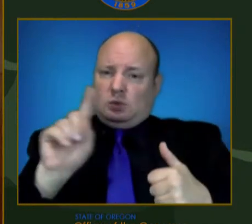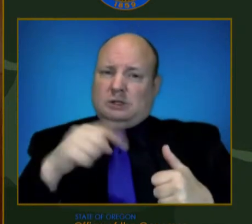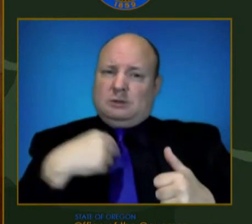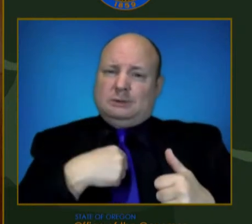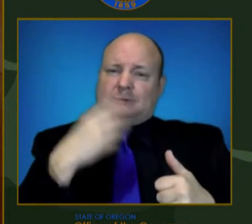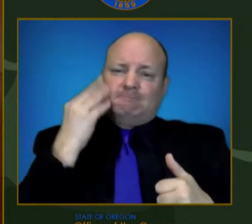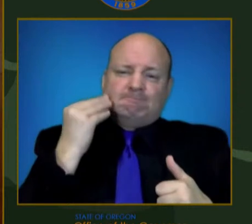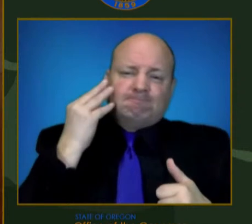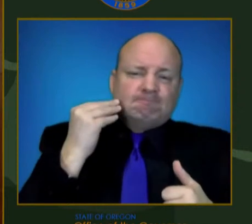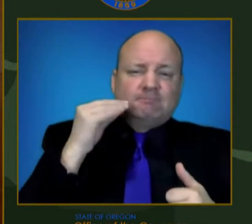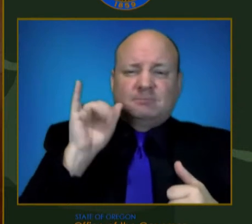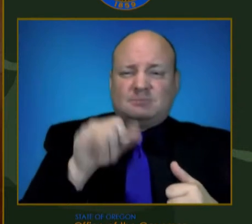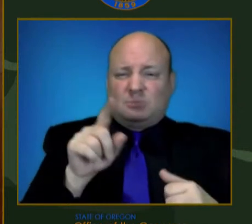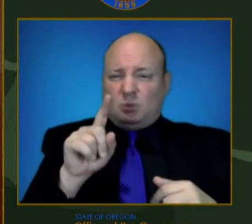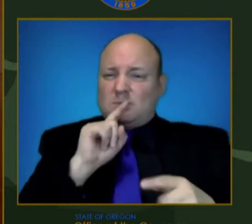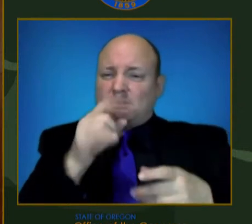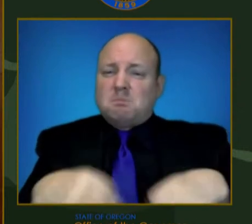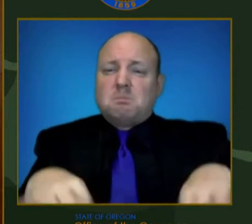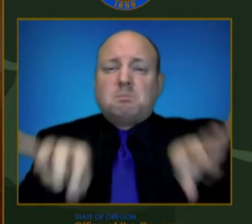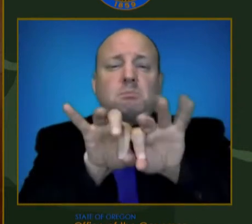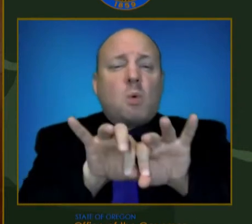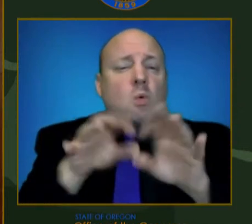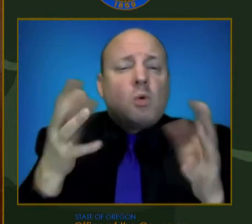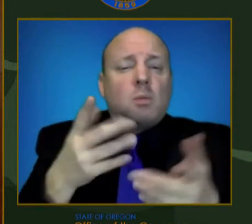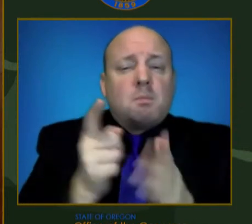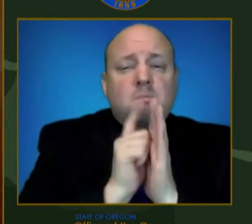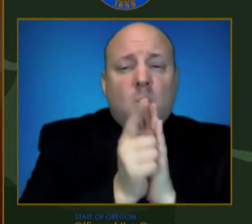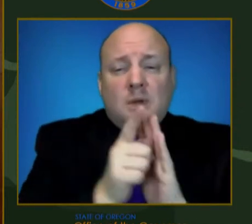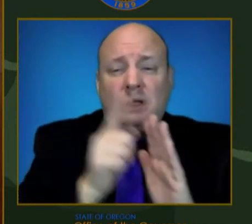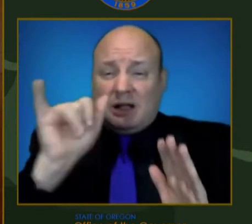with grandparents and other vulnerable loved ones.